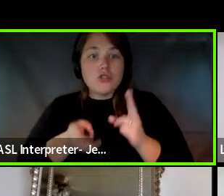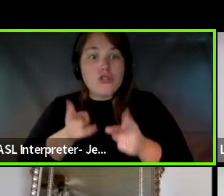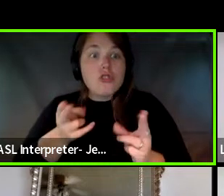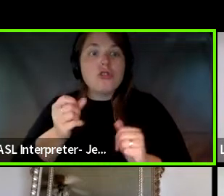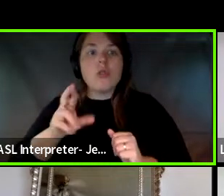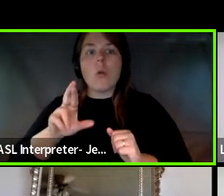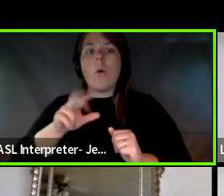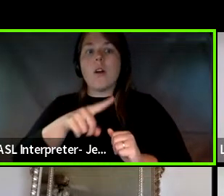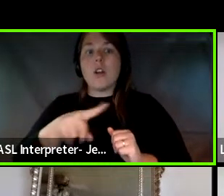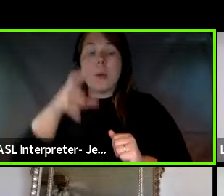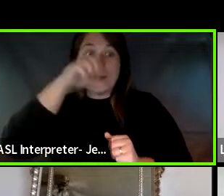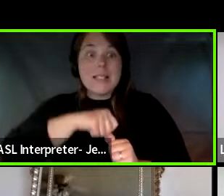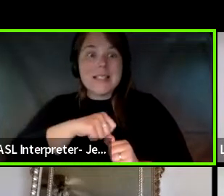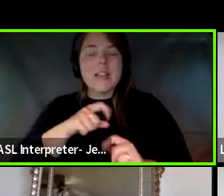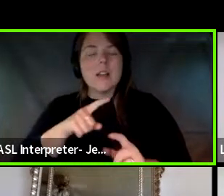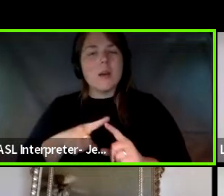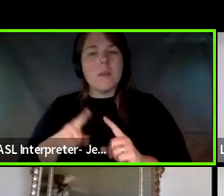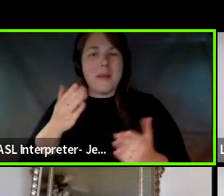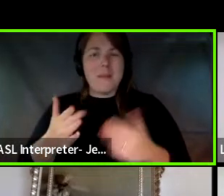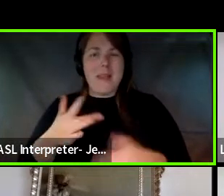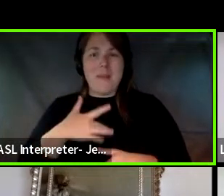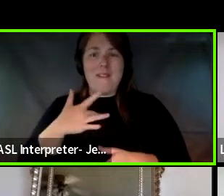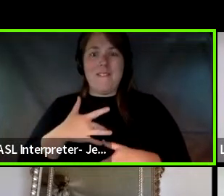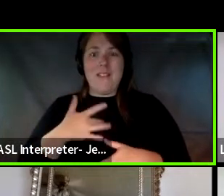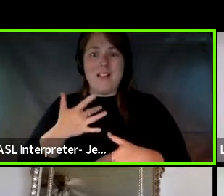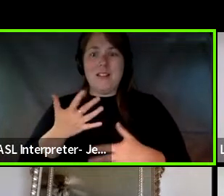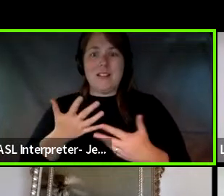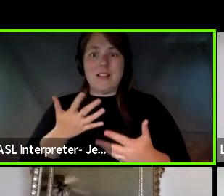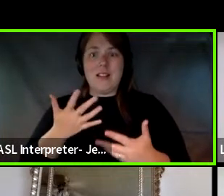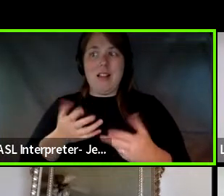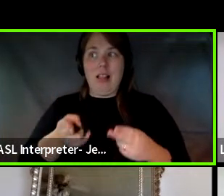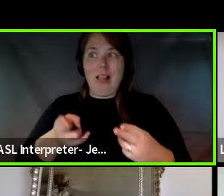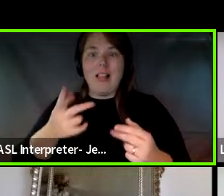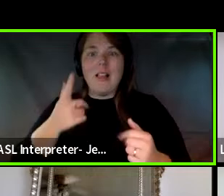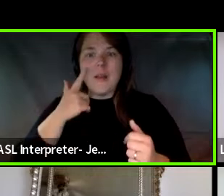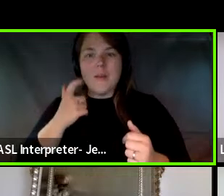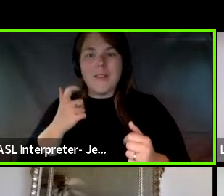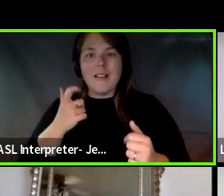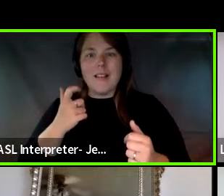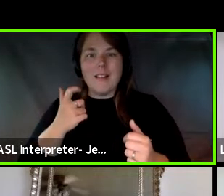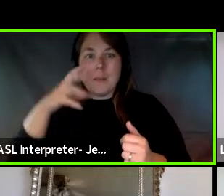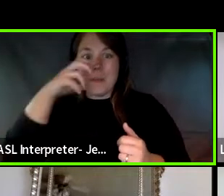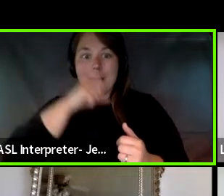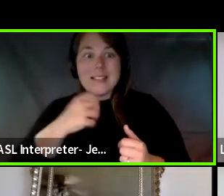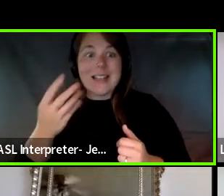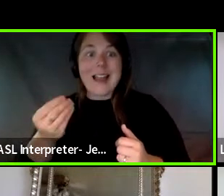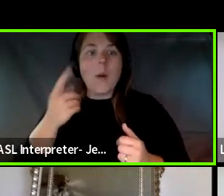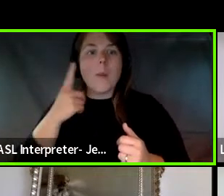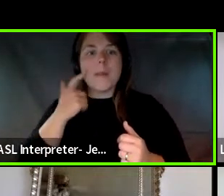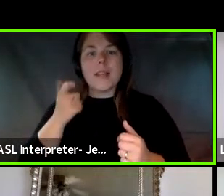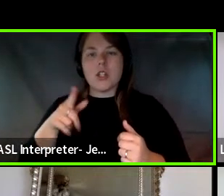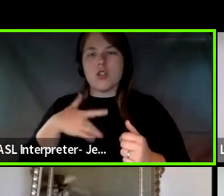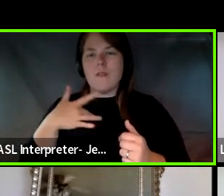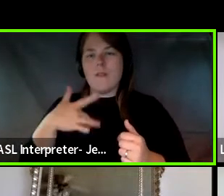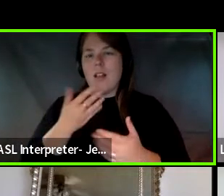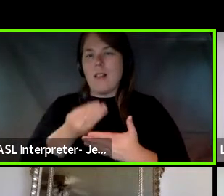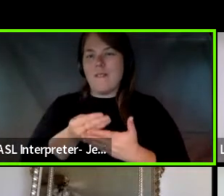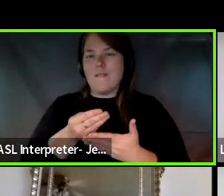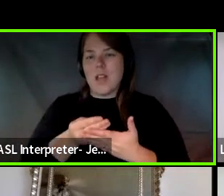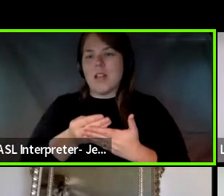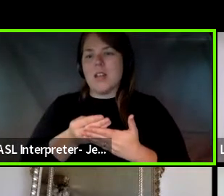missing out. It just might be immediately, it feels a little bit like missing out, because we do feel that the funding would be out. That's a